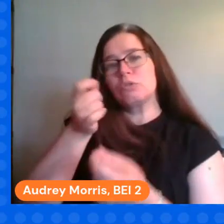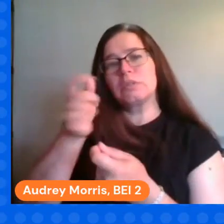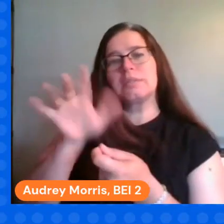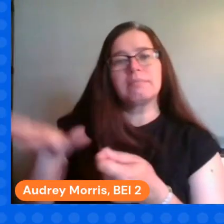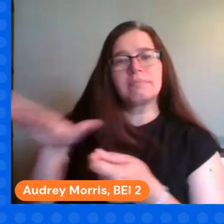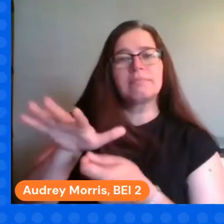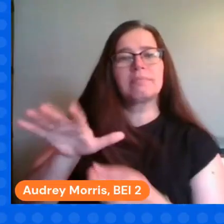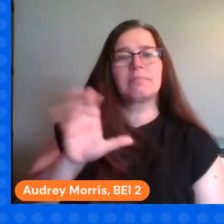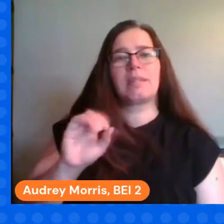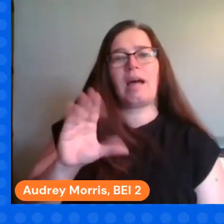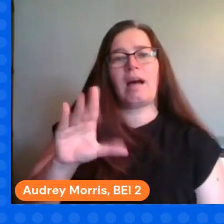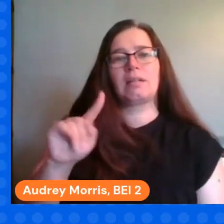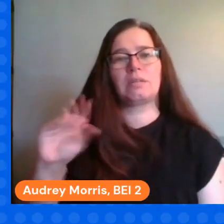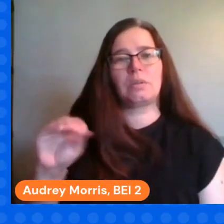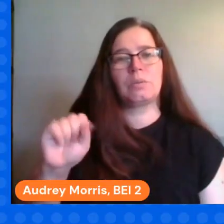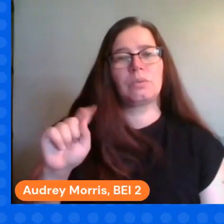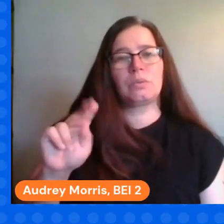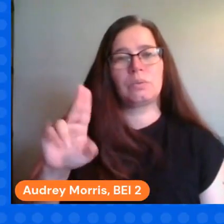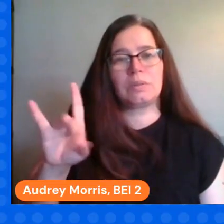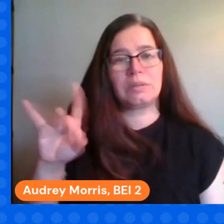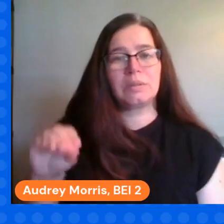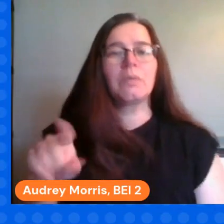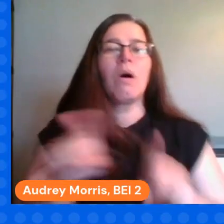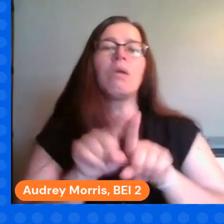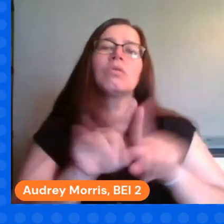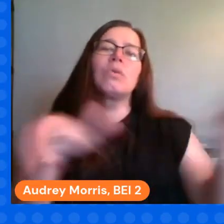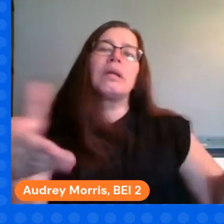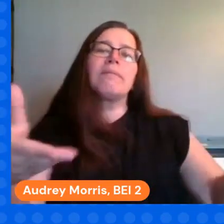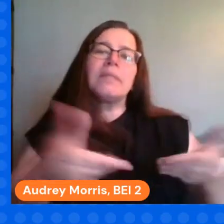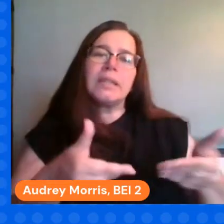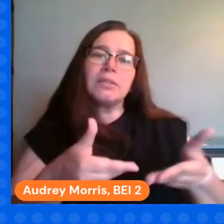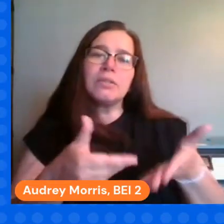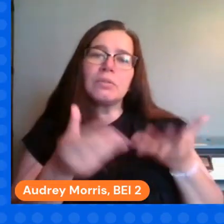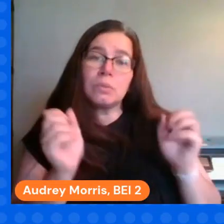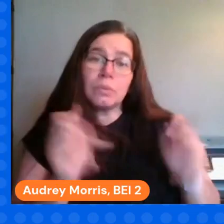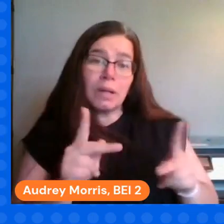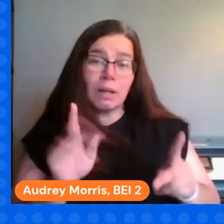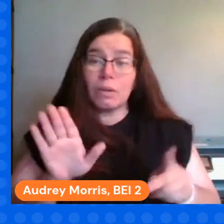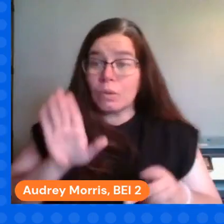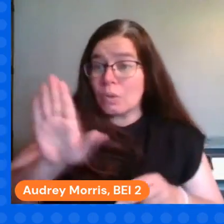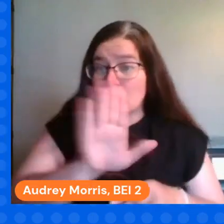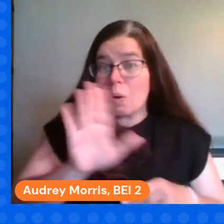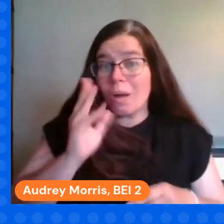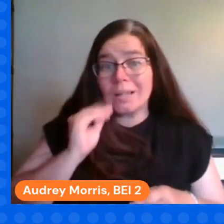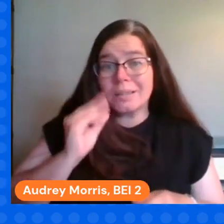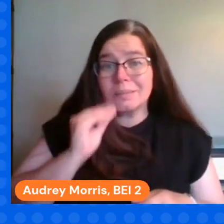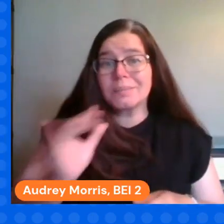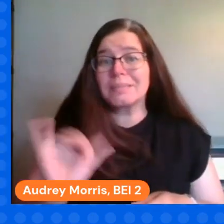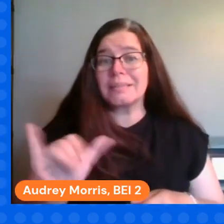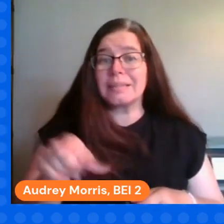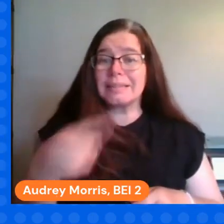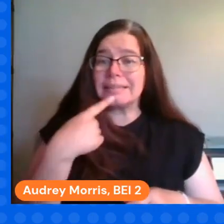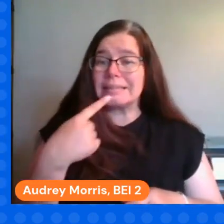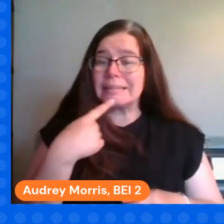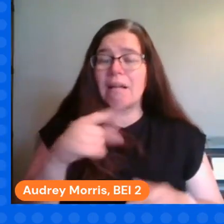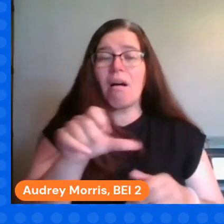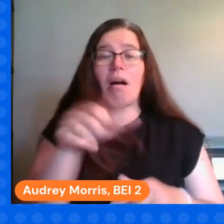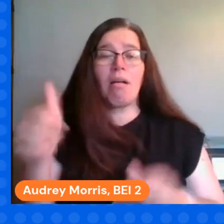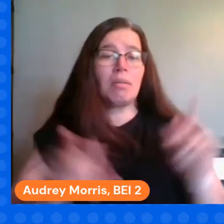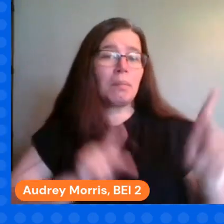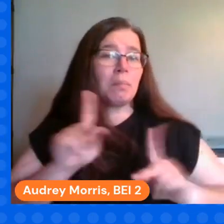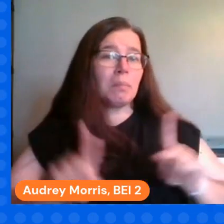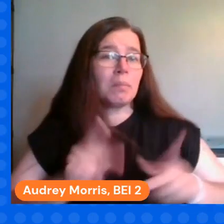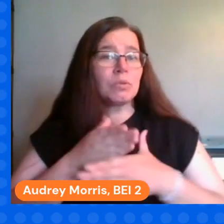And also an invitation, okay, what is your experience with that? Like Chiara is sharing here, like other of you are also sharing the chat,